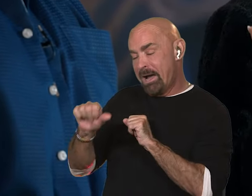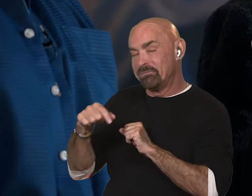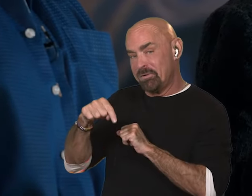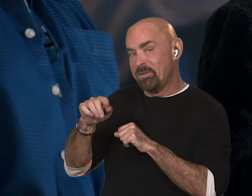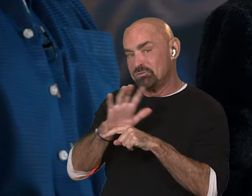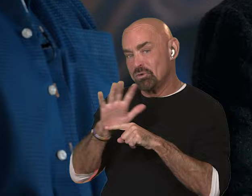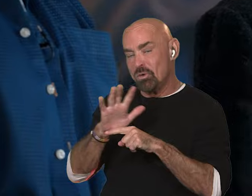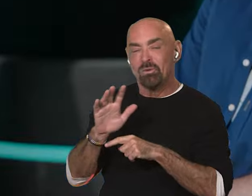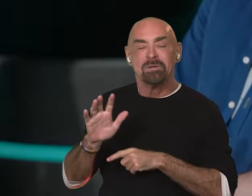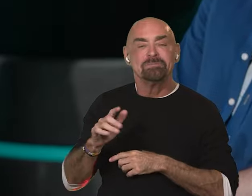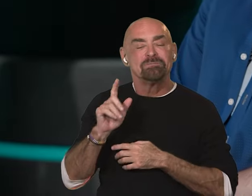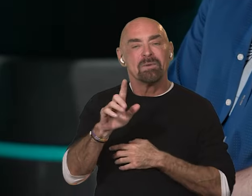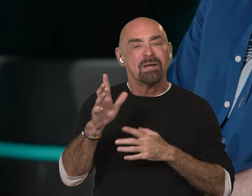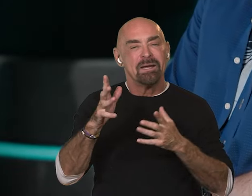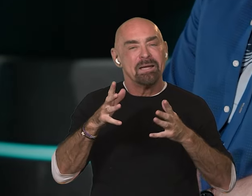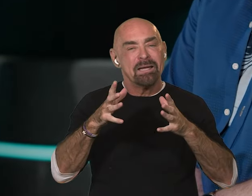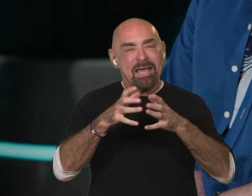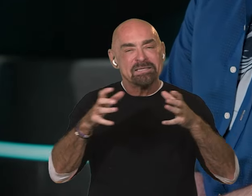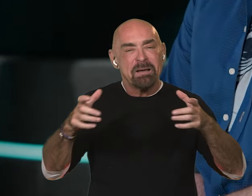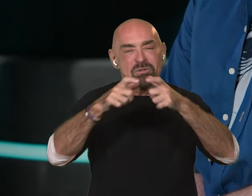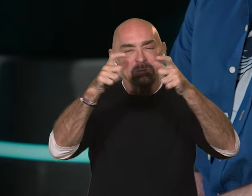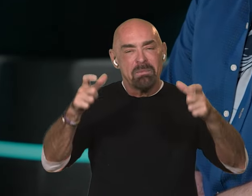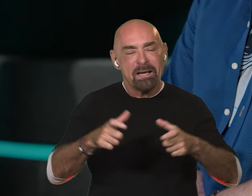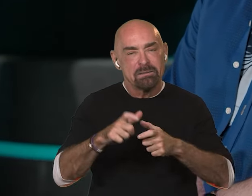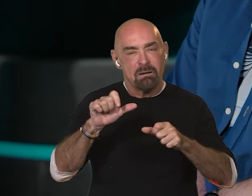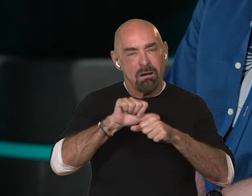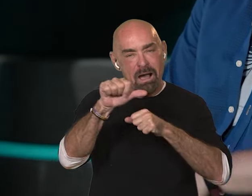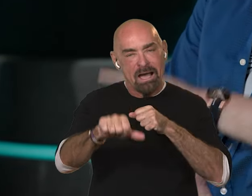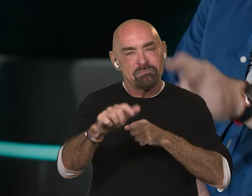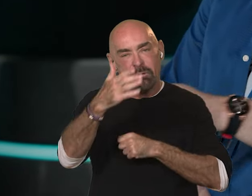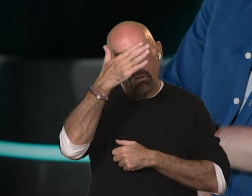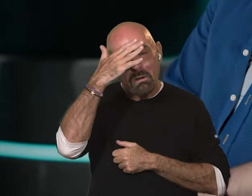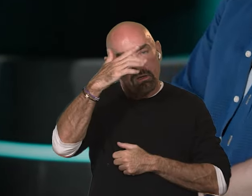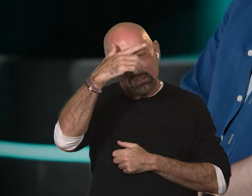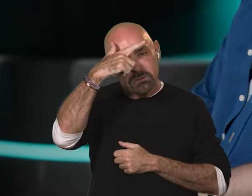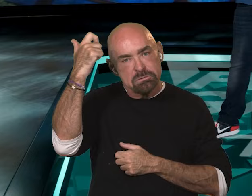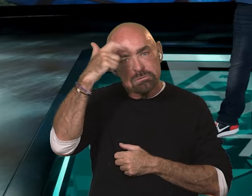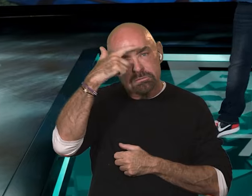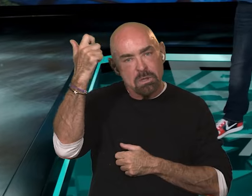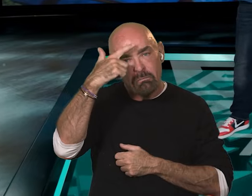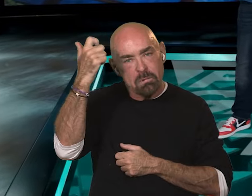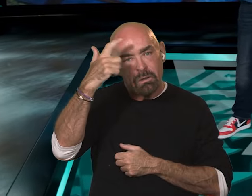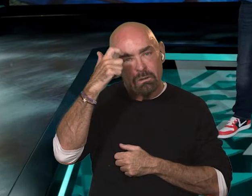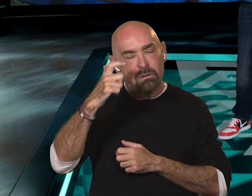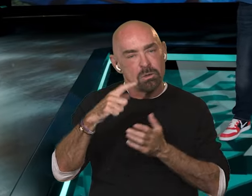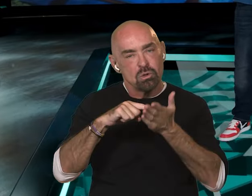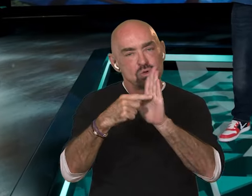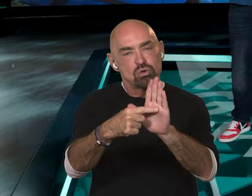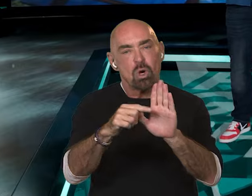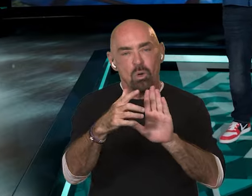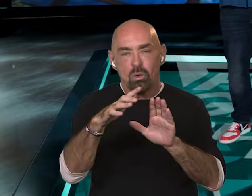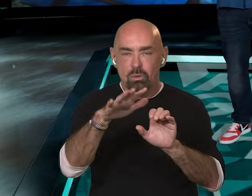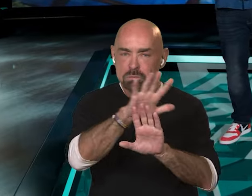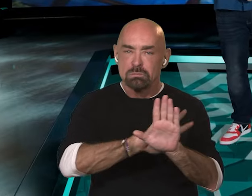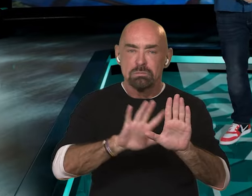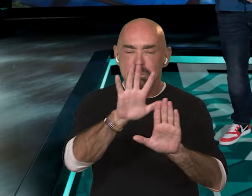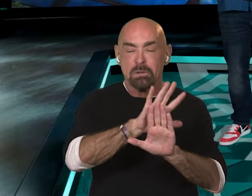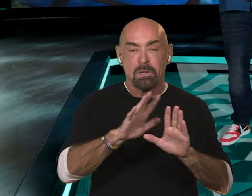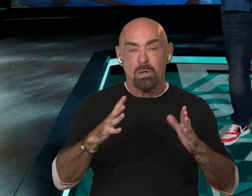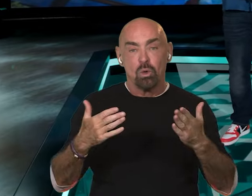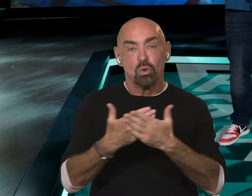Show Expansion Pack. The expansion pack airs directly after the summer showcase, so stick around for a closer look at today's